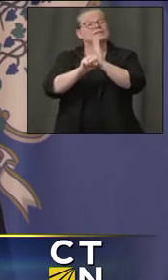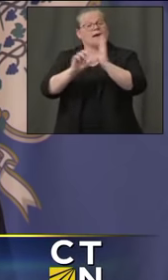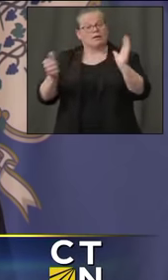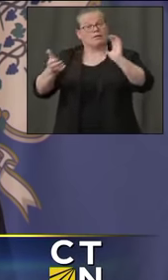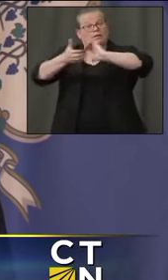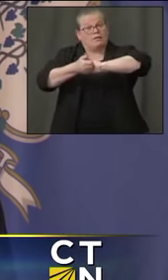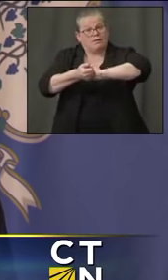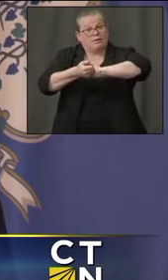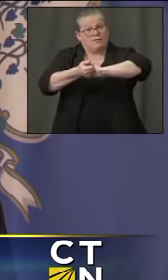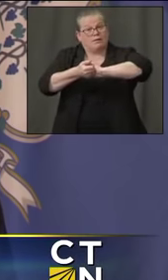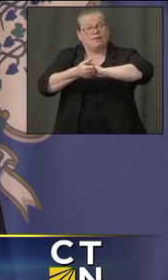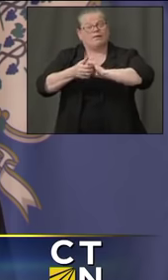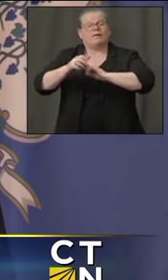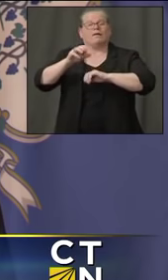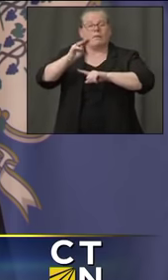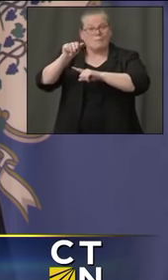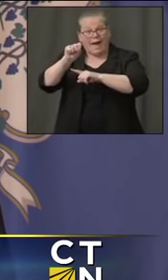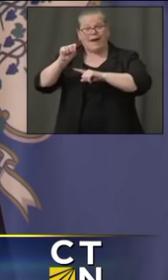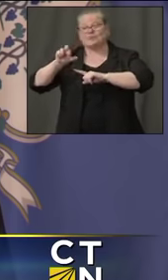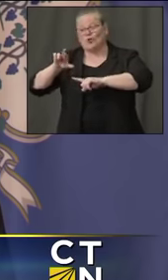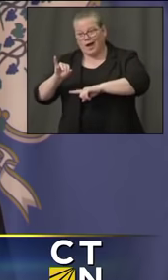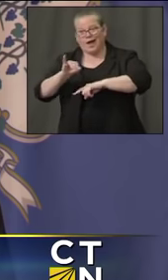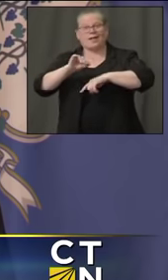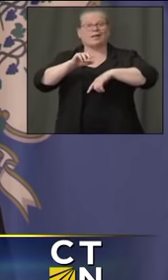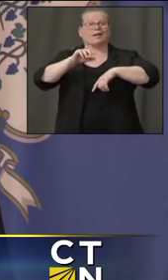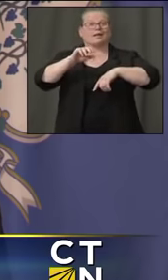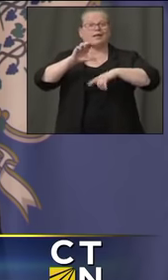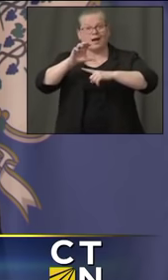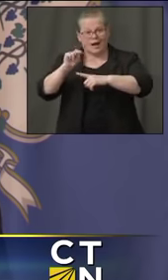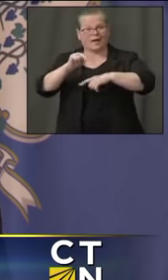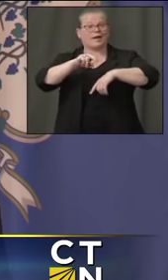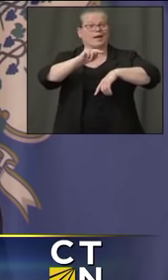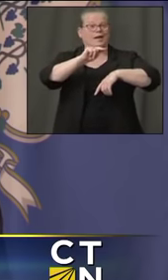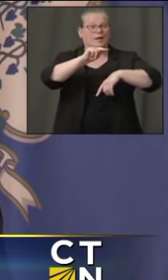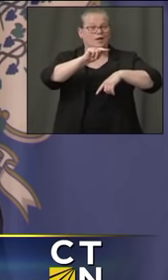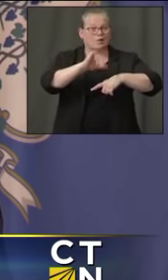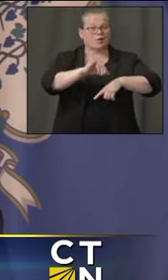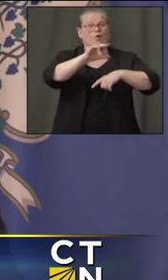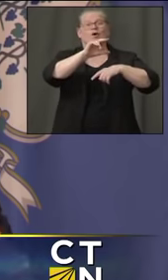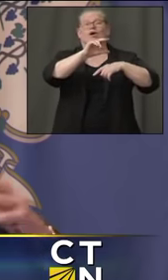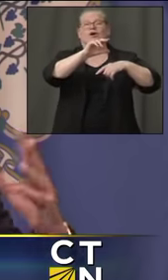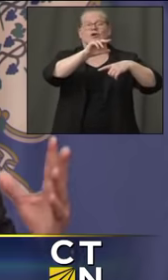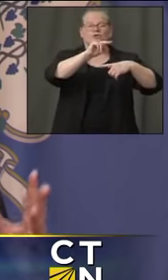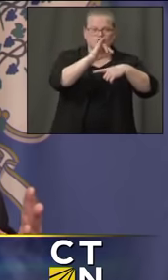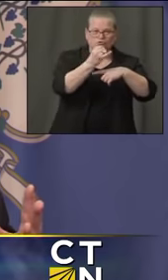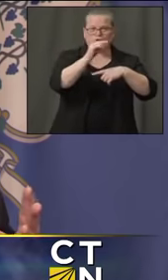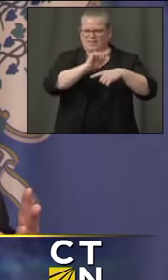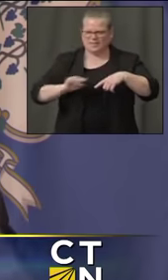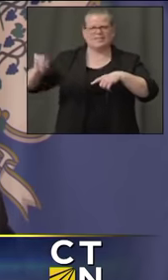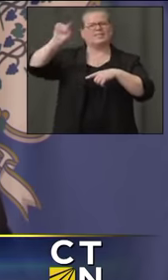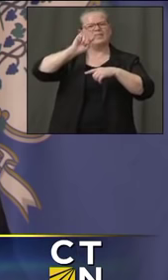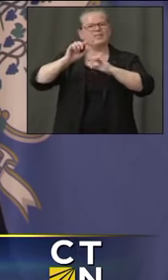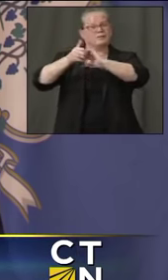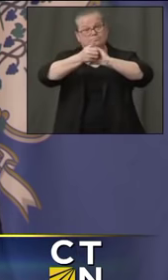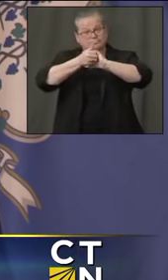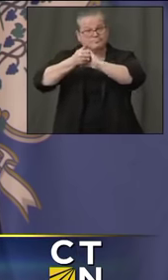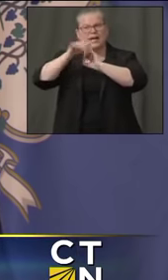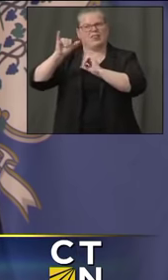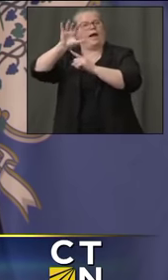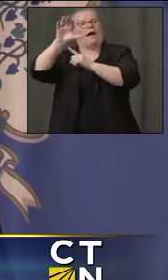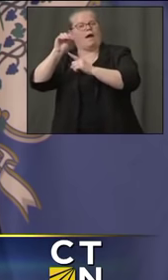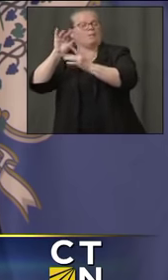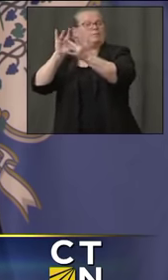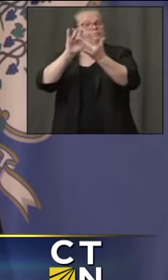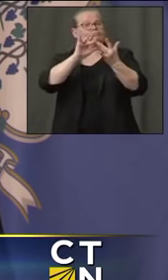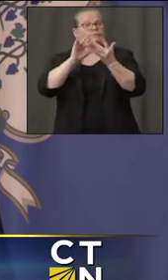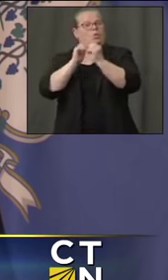and trace, when it comes to testing strategies, when it comes to openings and closings, ways that we can coordinate on a regional